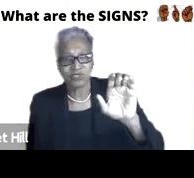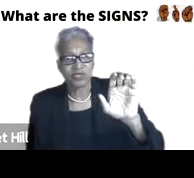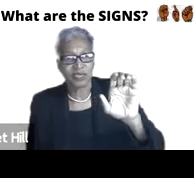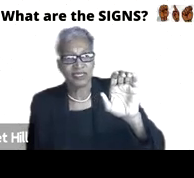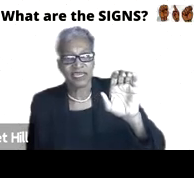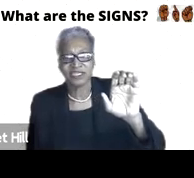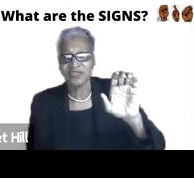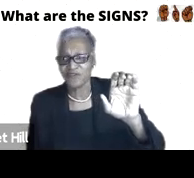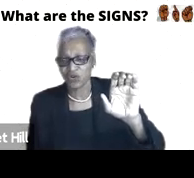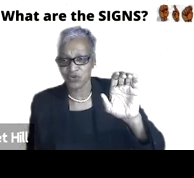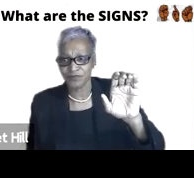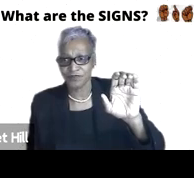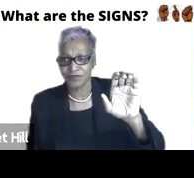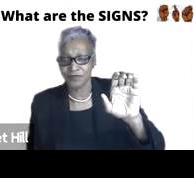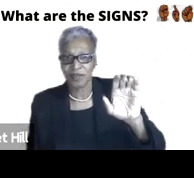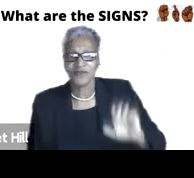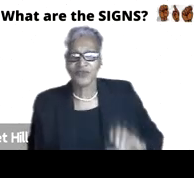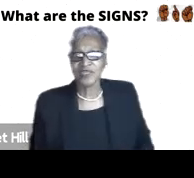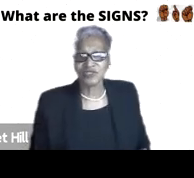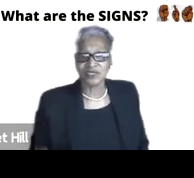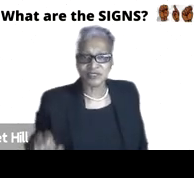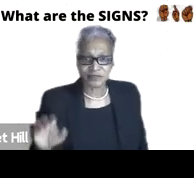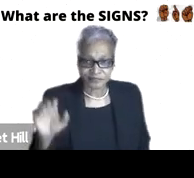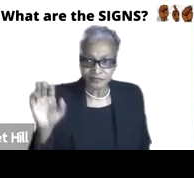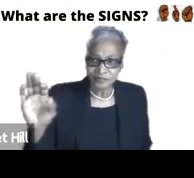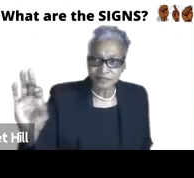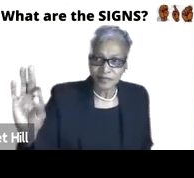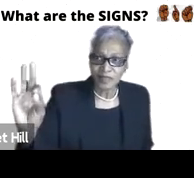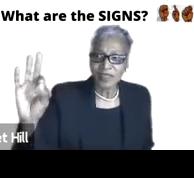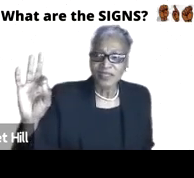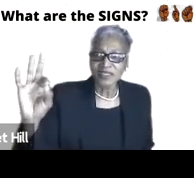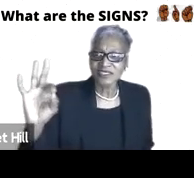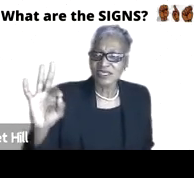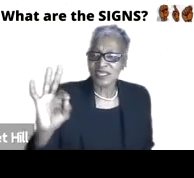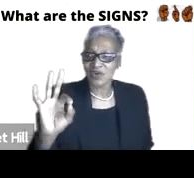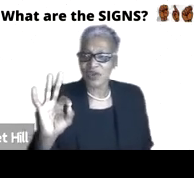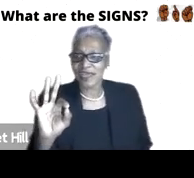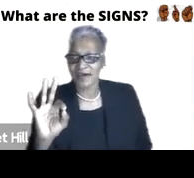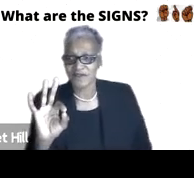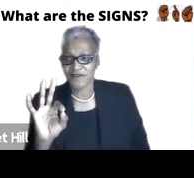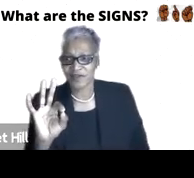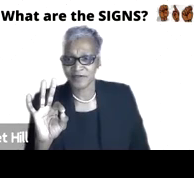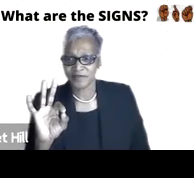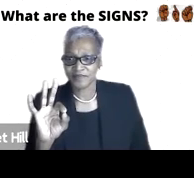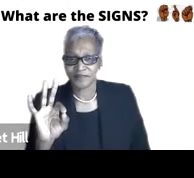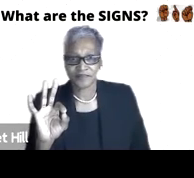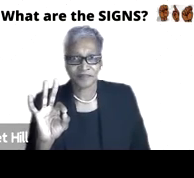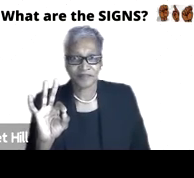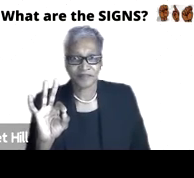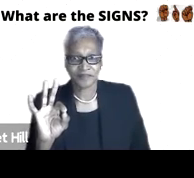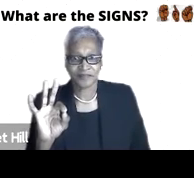handshapes, they differ. For instance, This is the letter F.